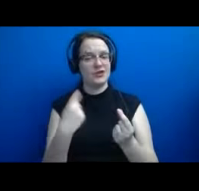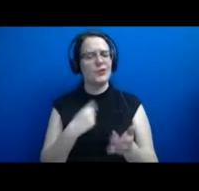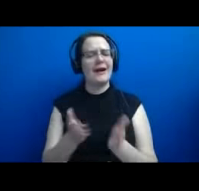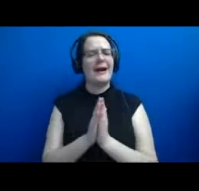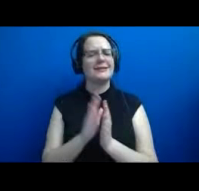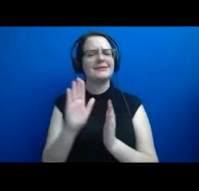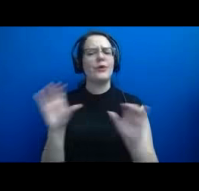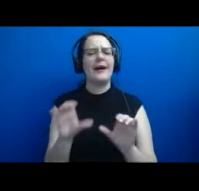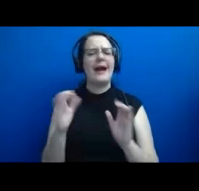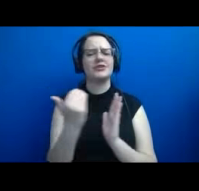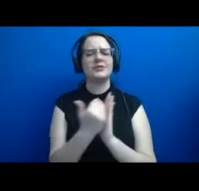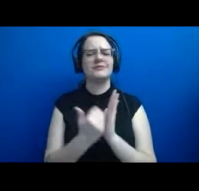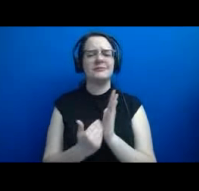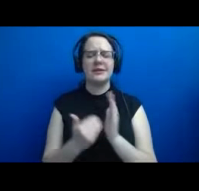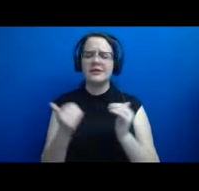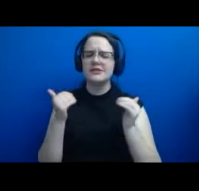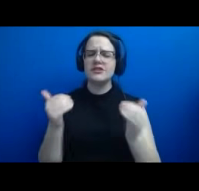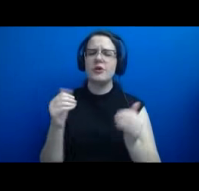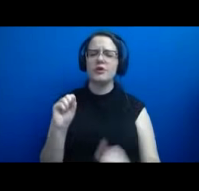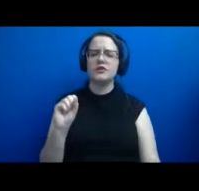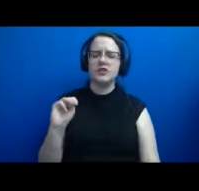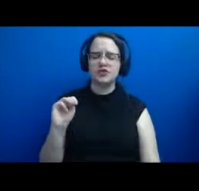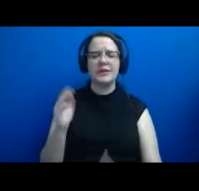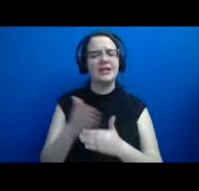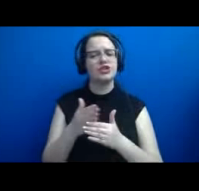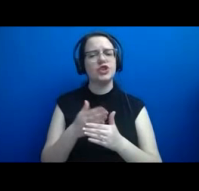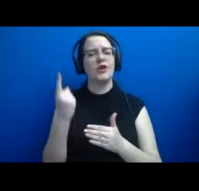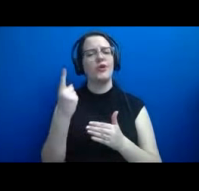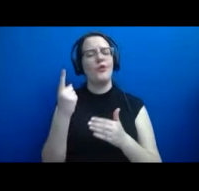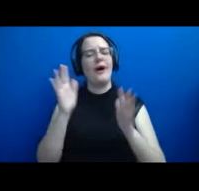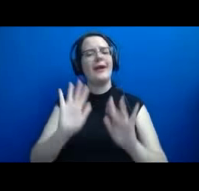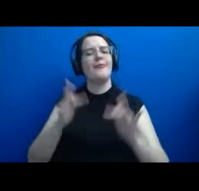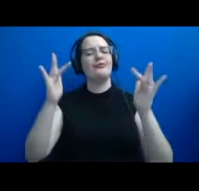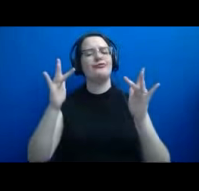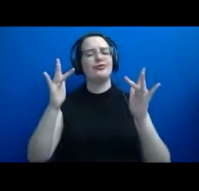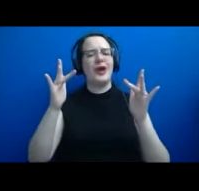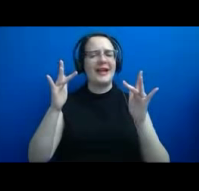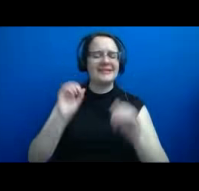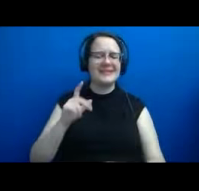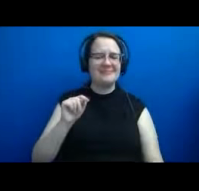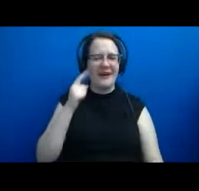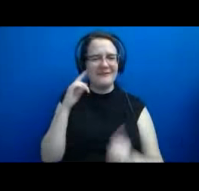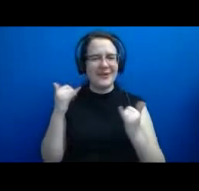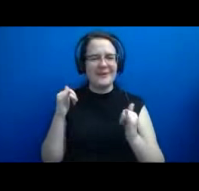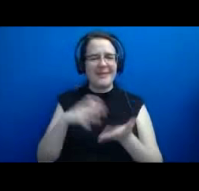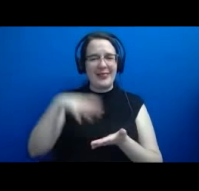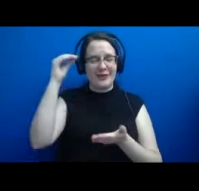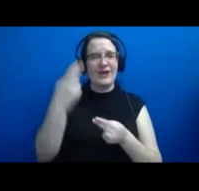share on social media one bright spot of playful learning using the hashtag